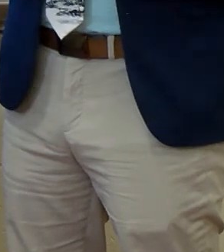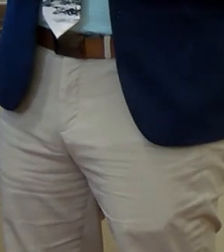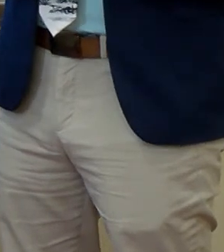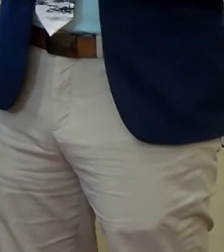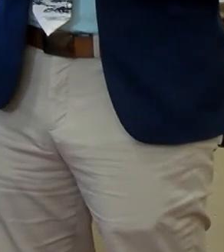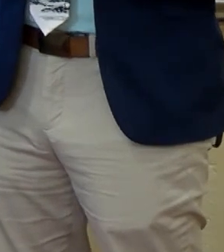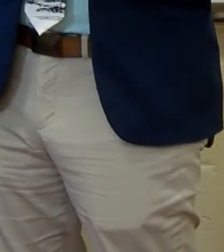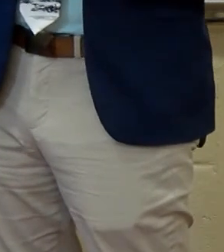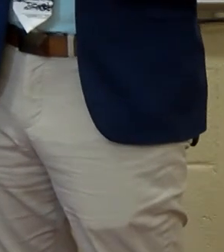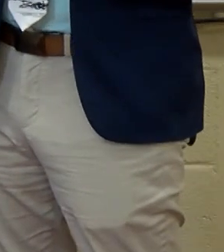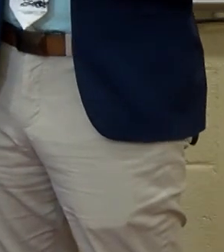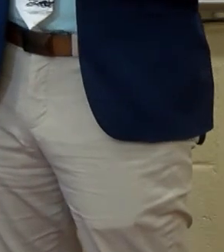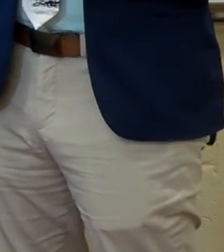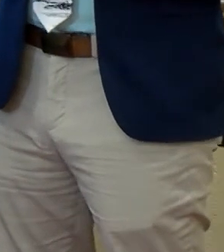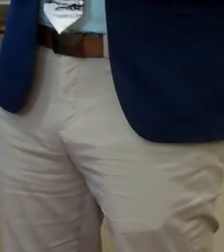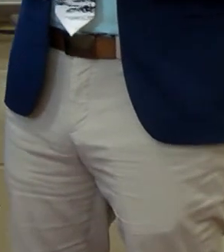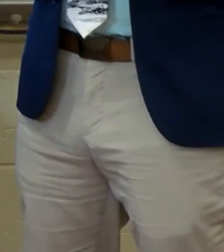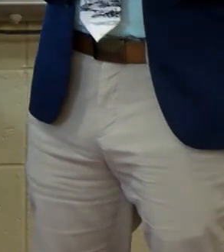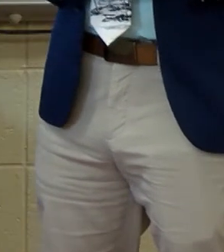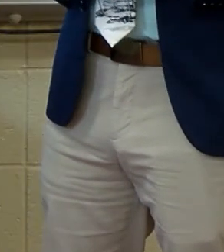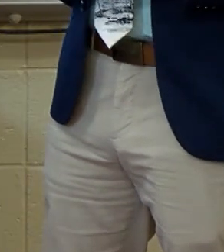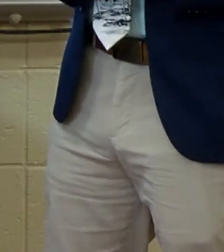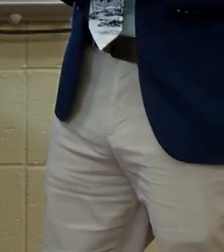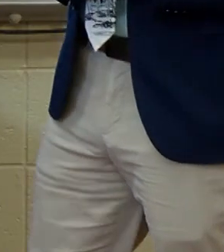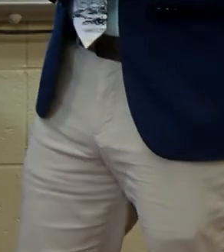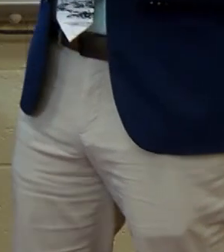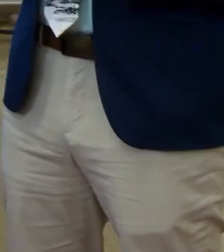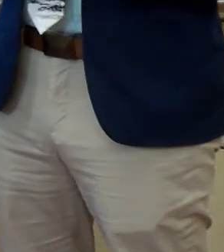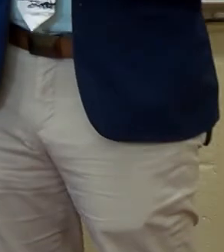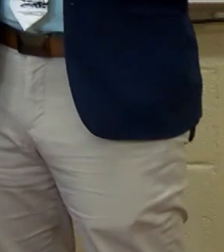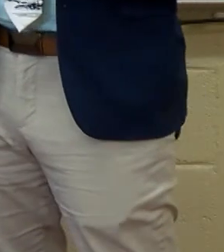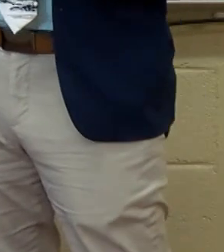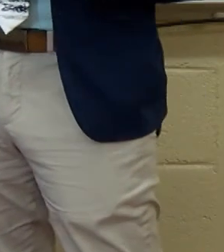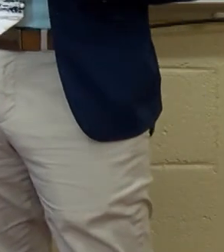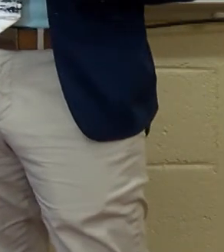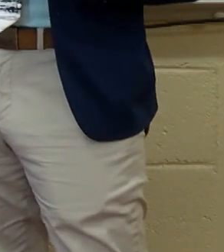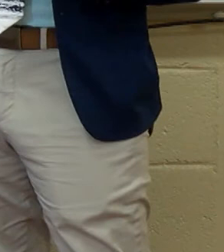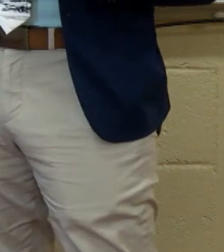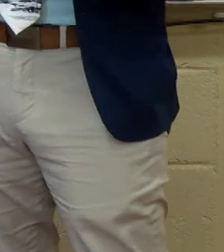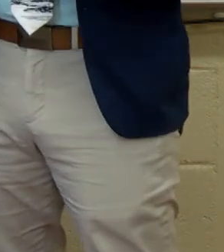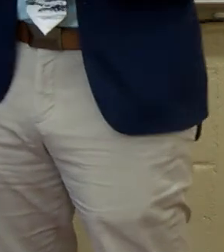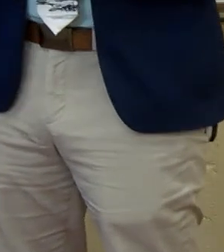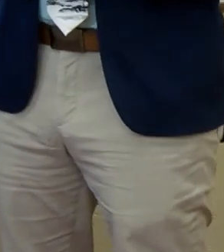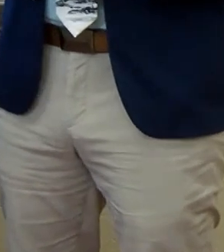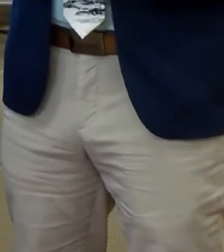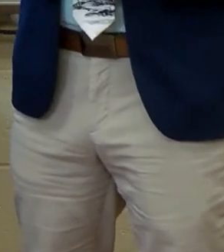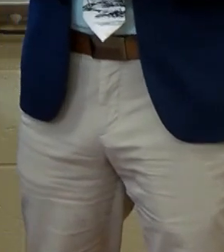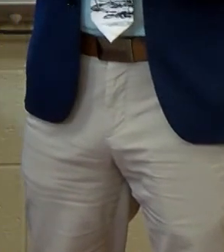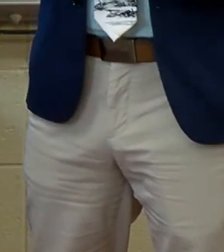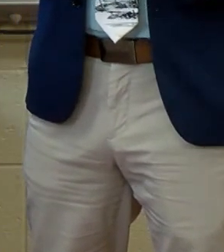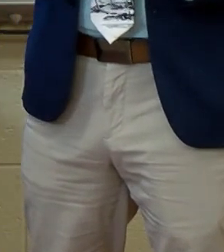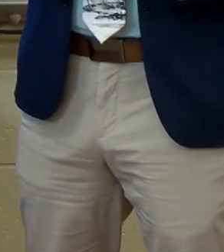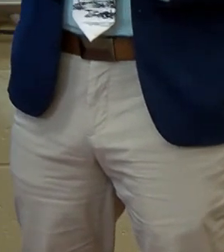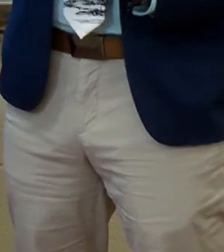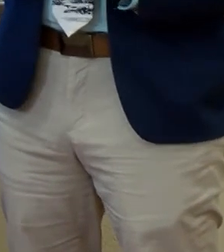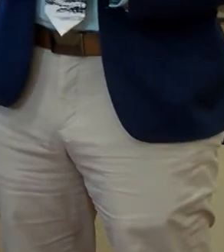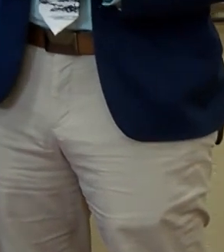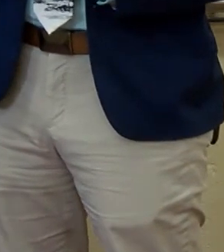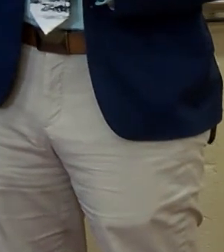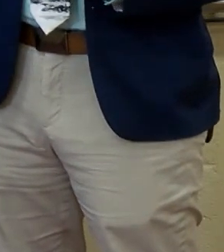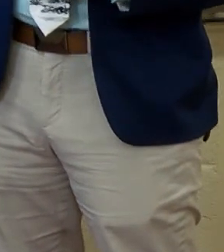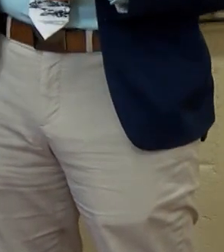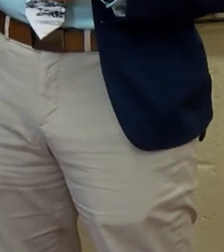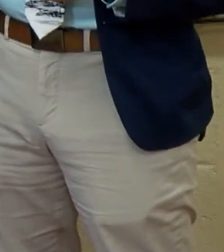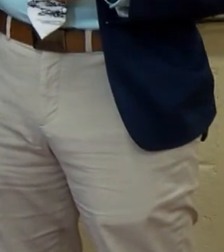kind of dig a little bit deeper into that idea this week. And then again, what are we looking at whenever we look at